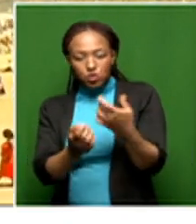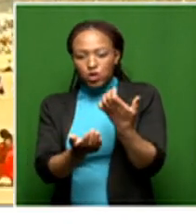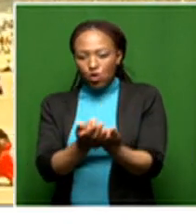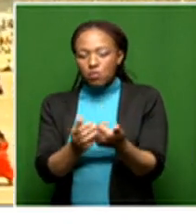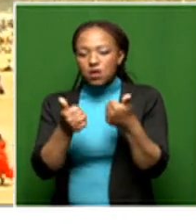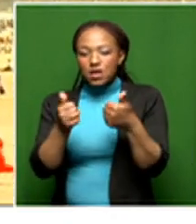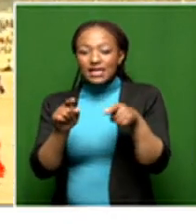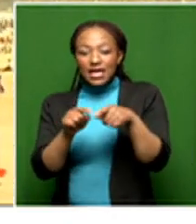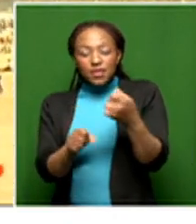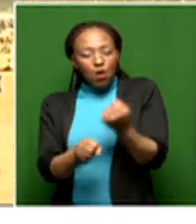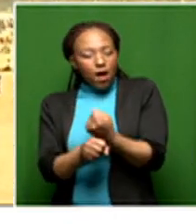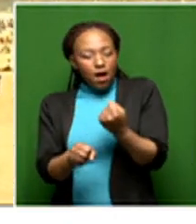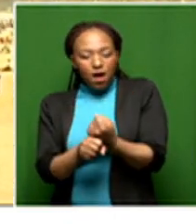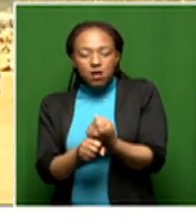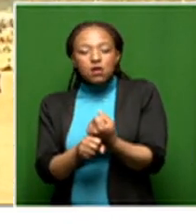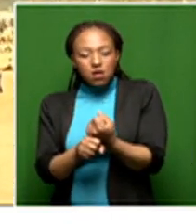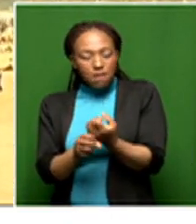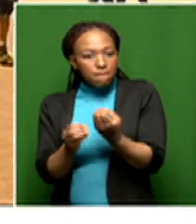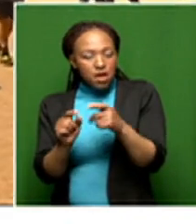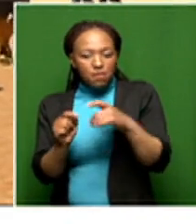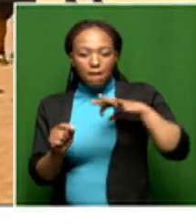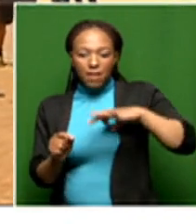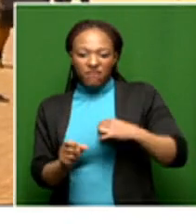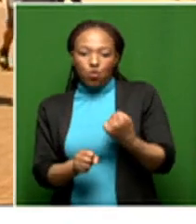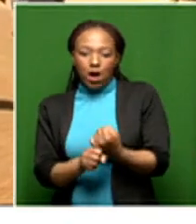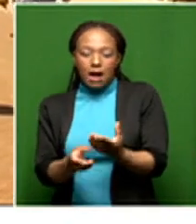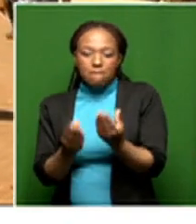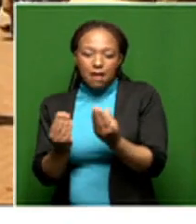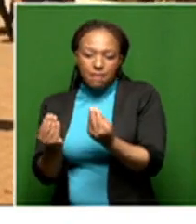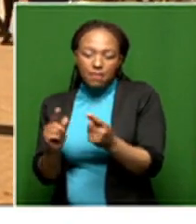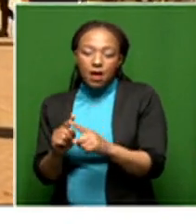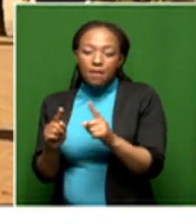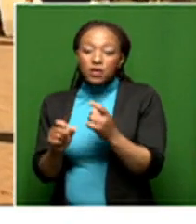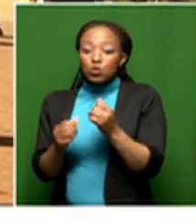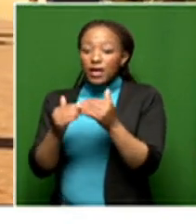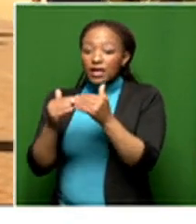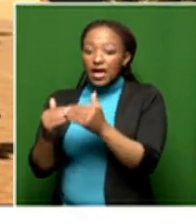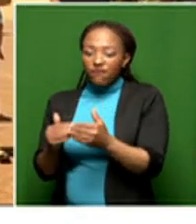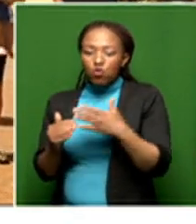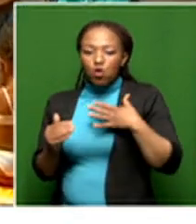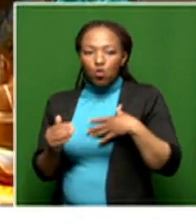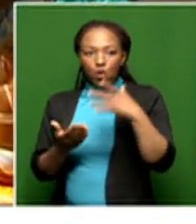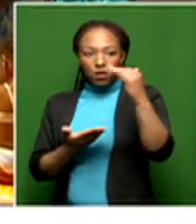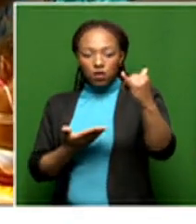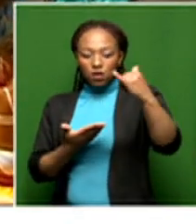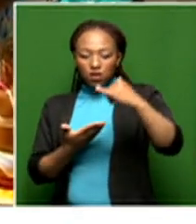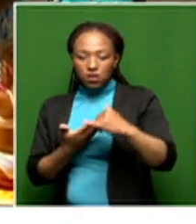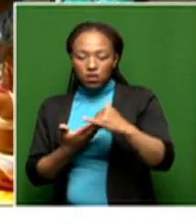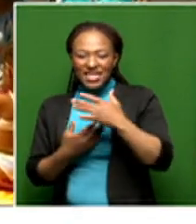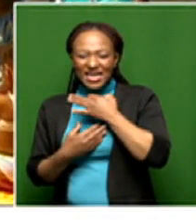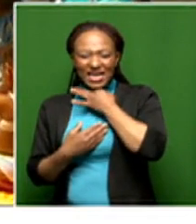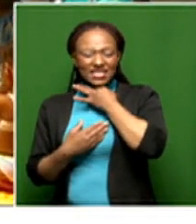and also jobs within that space. So we want to open up, but to be careful not to import risk in that takes us back as a